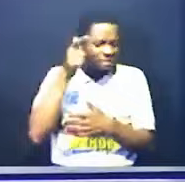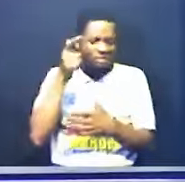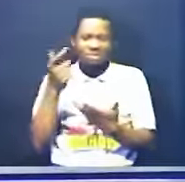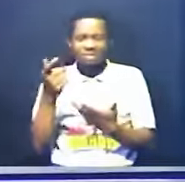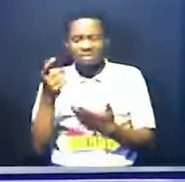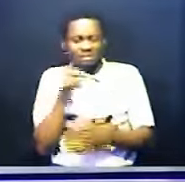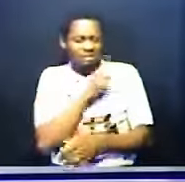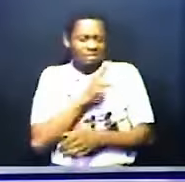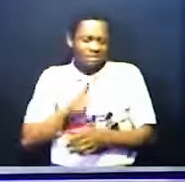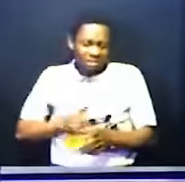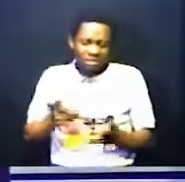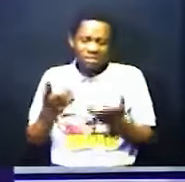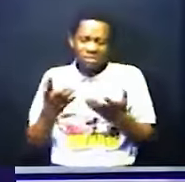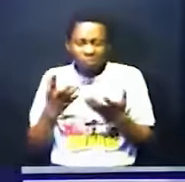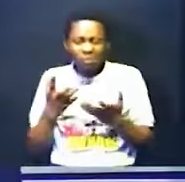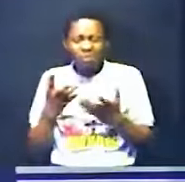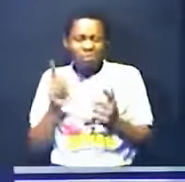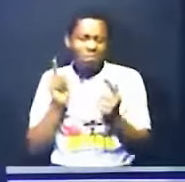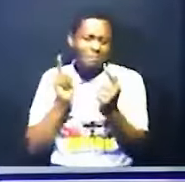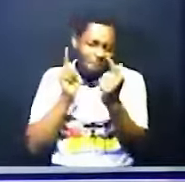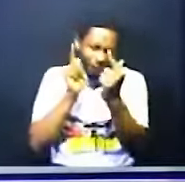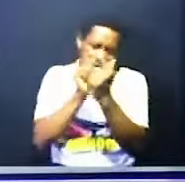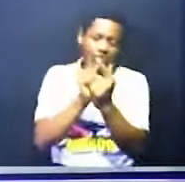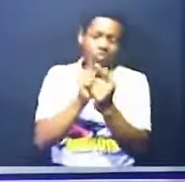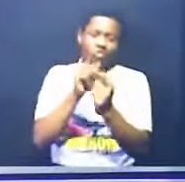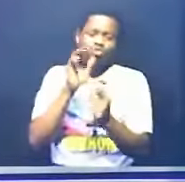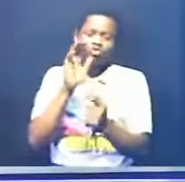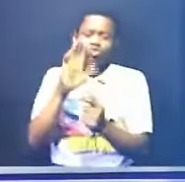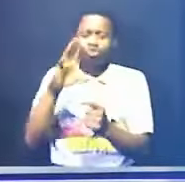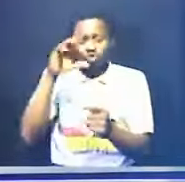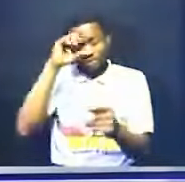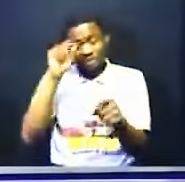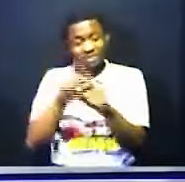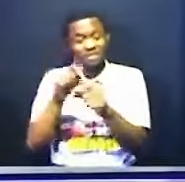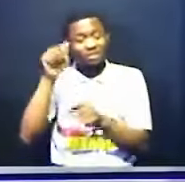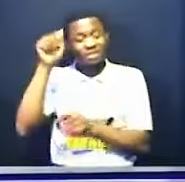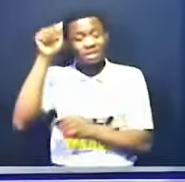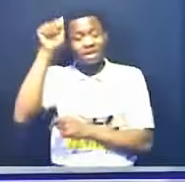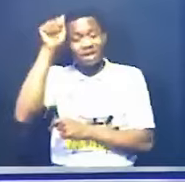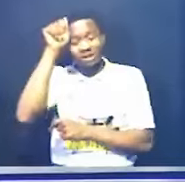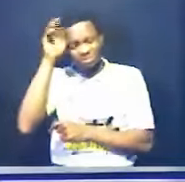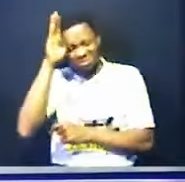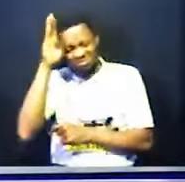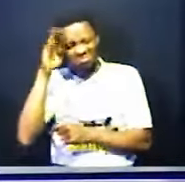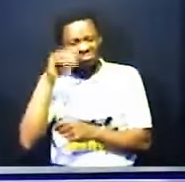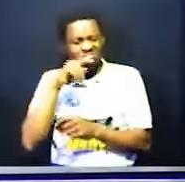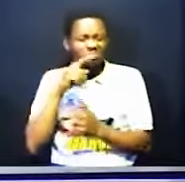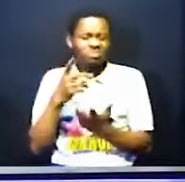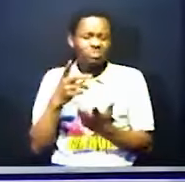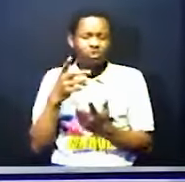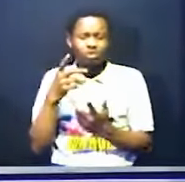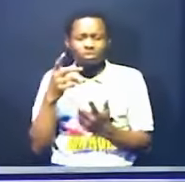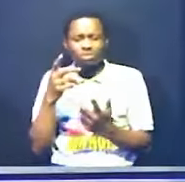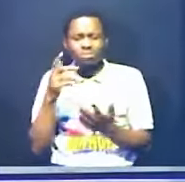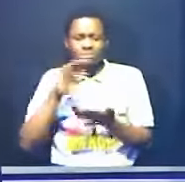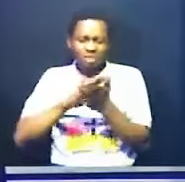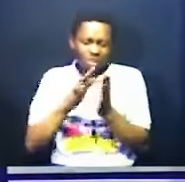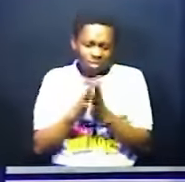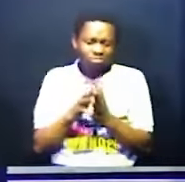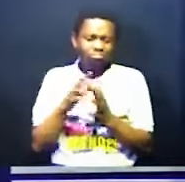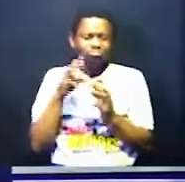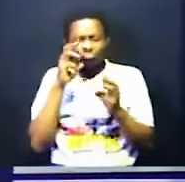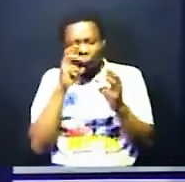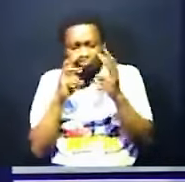where Absalom was because he had money enough for Amnon, his firstborn. Na ohwa we eyo ohene ya no